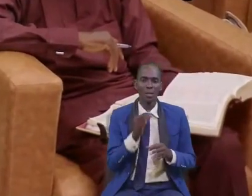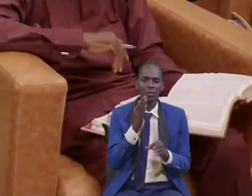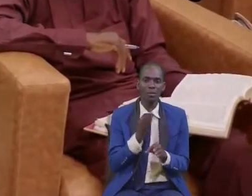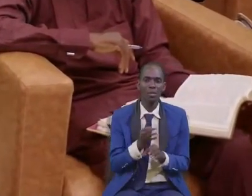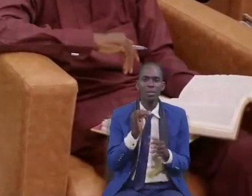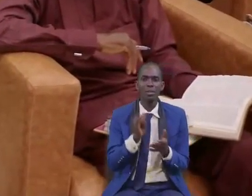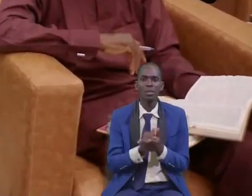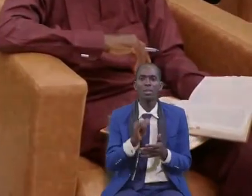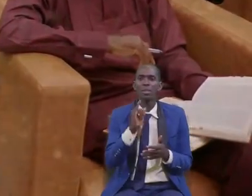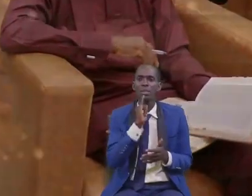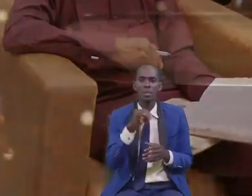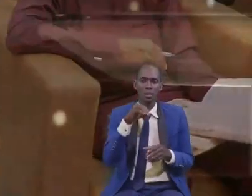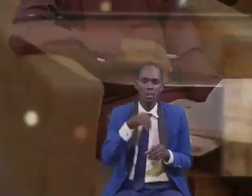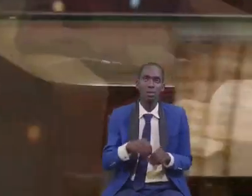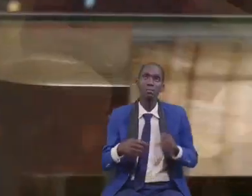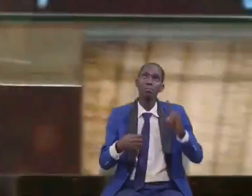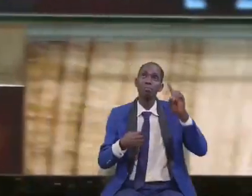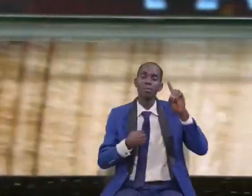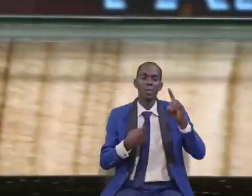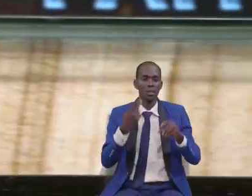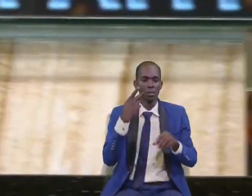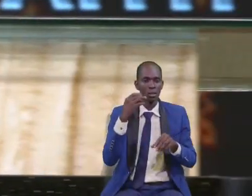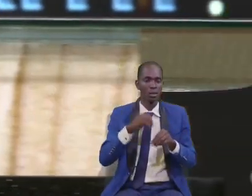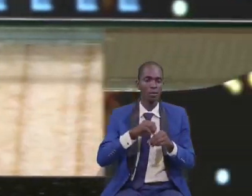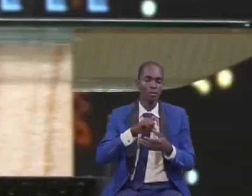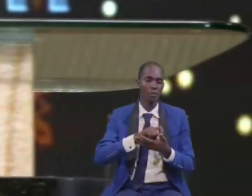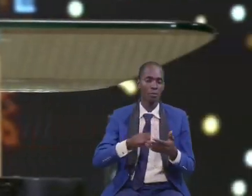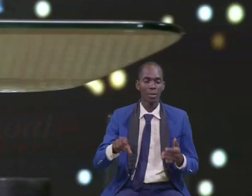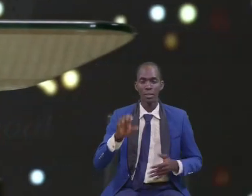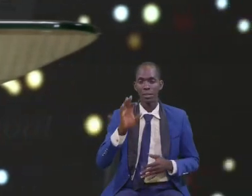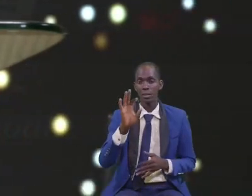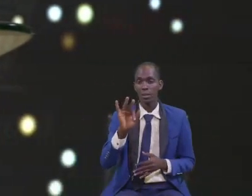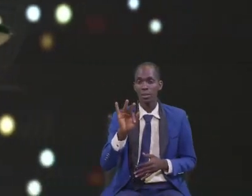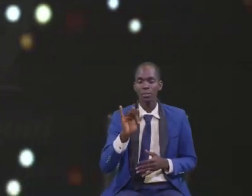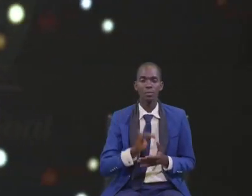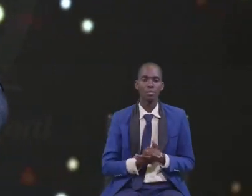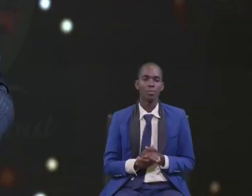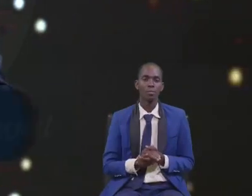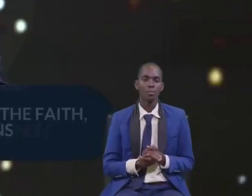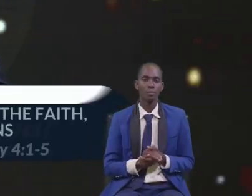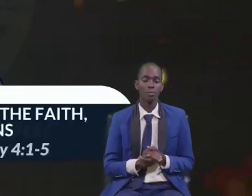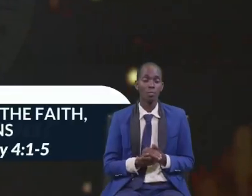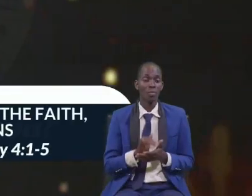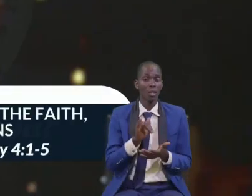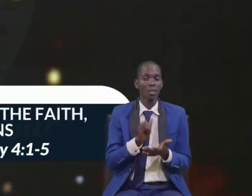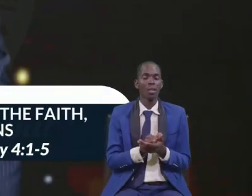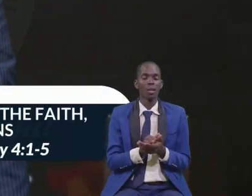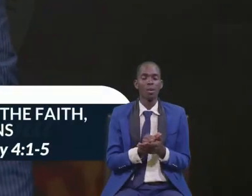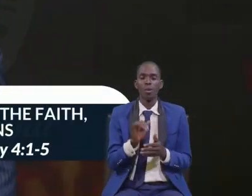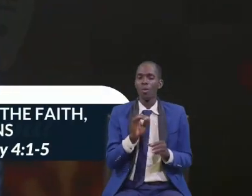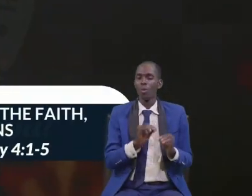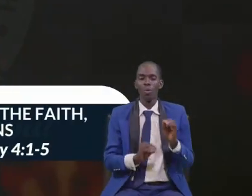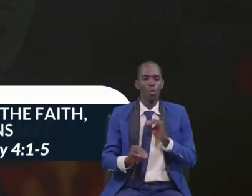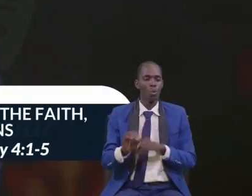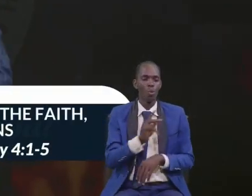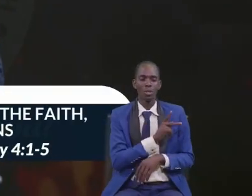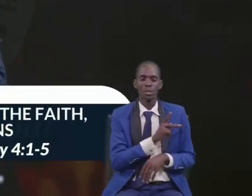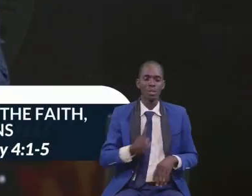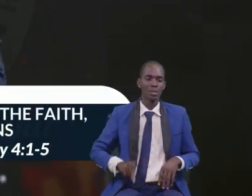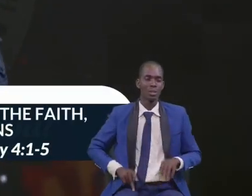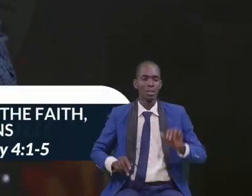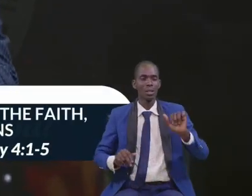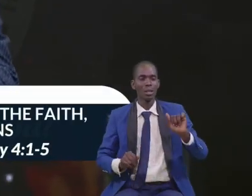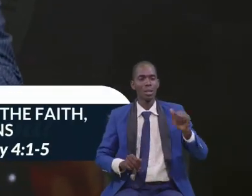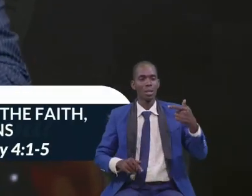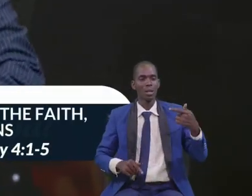that is in me. Look at verse 19. It says, whereupon, O King Agrippa, I was